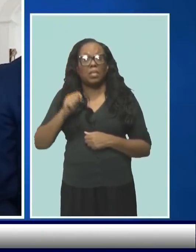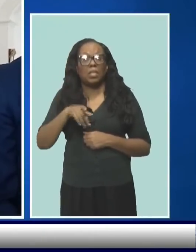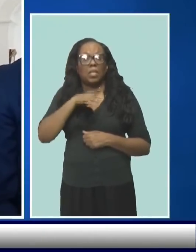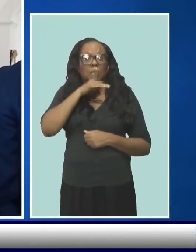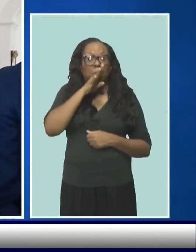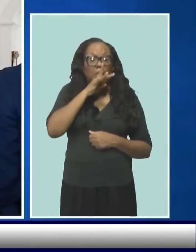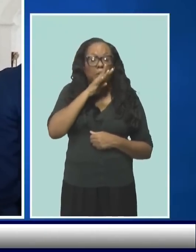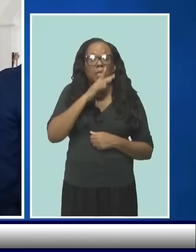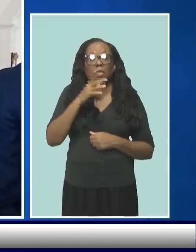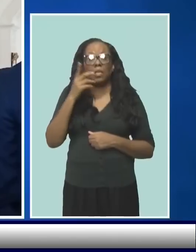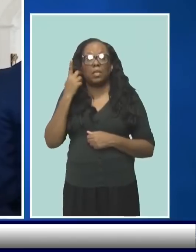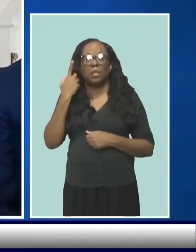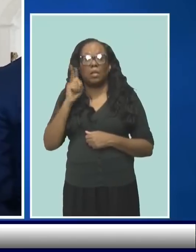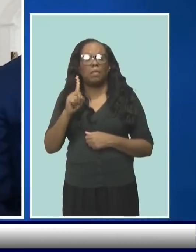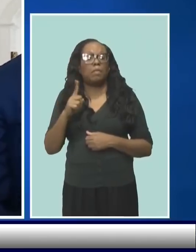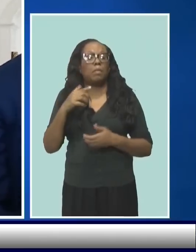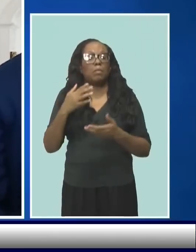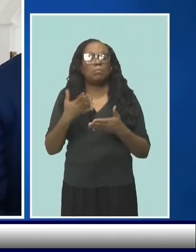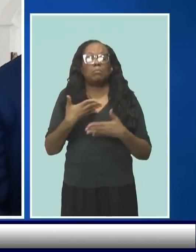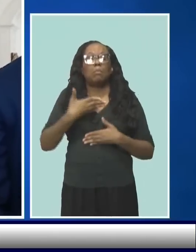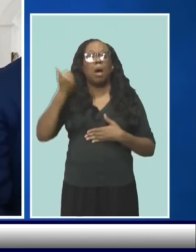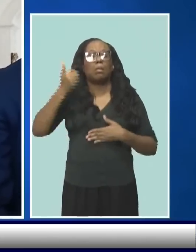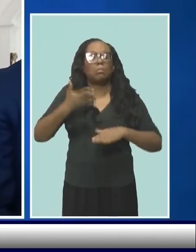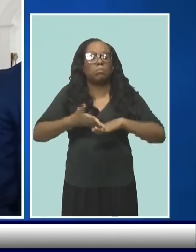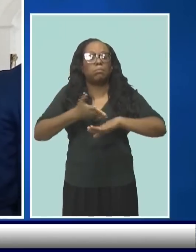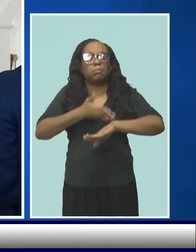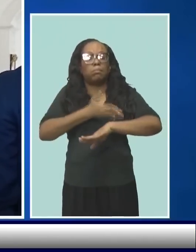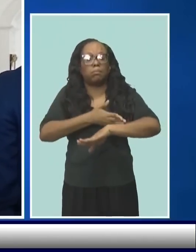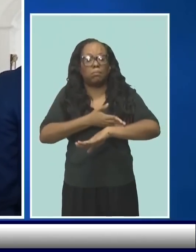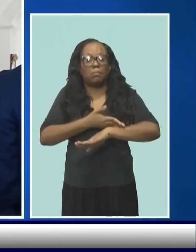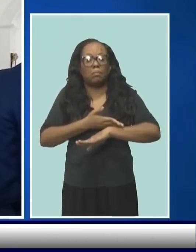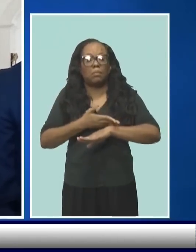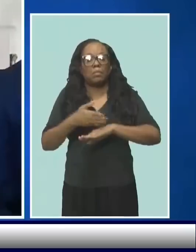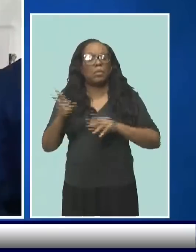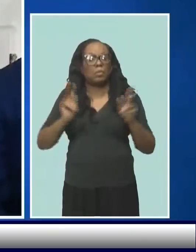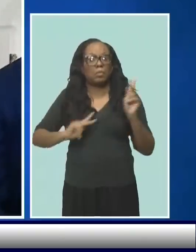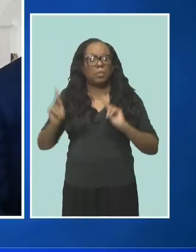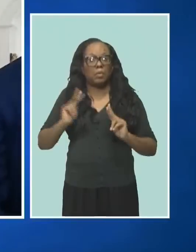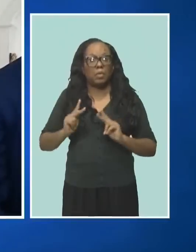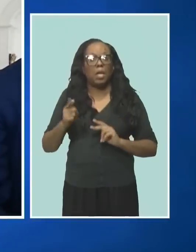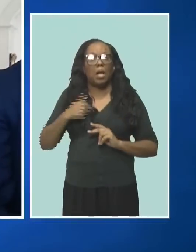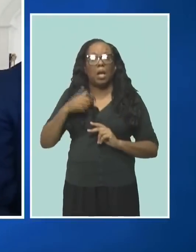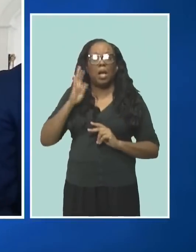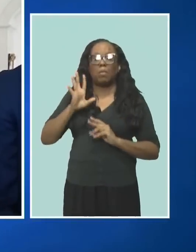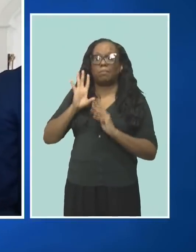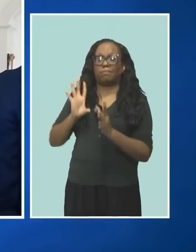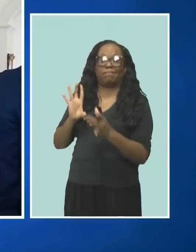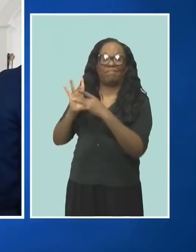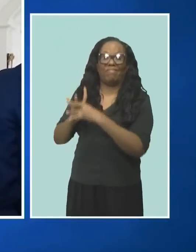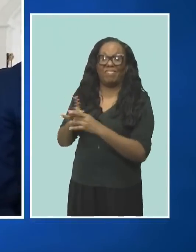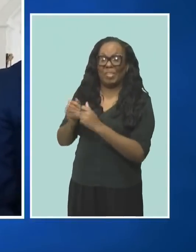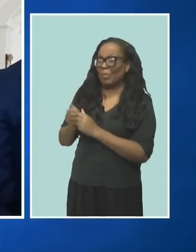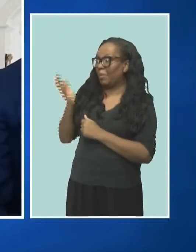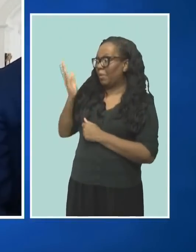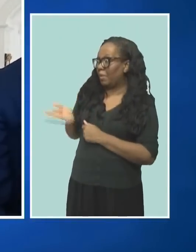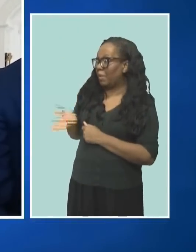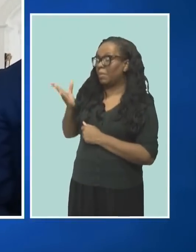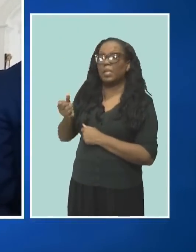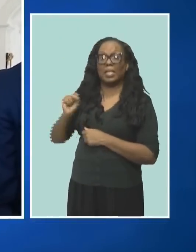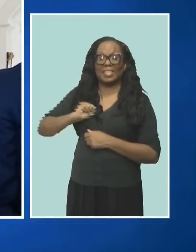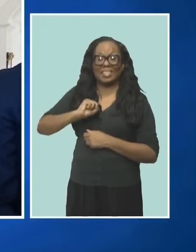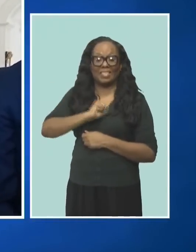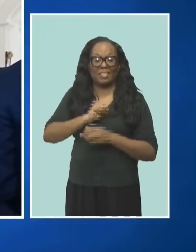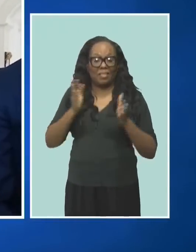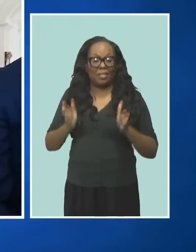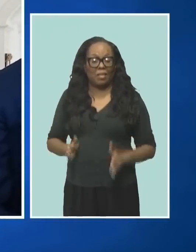of the people of Barbados. And that is where my focus will be, to join with him and Senator Ryan Walters to put the